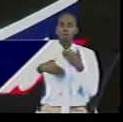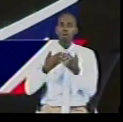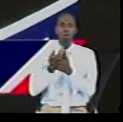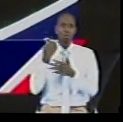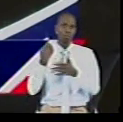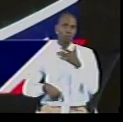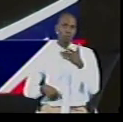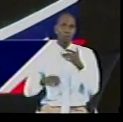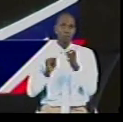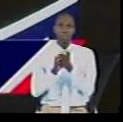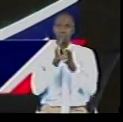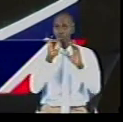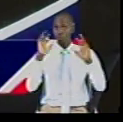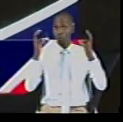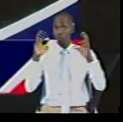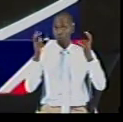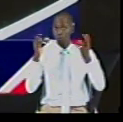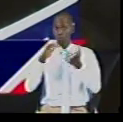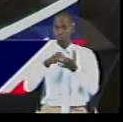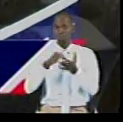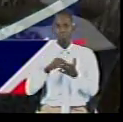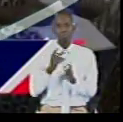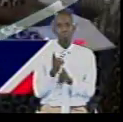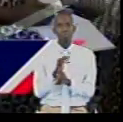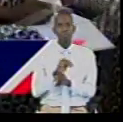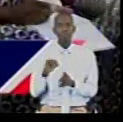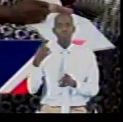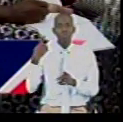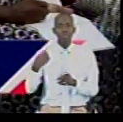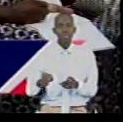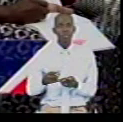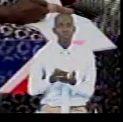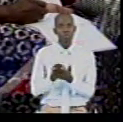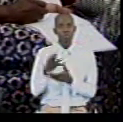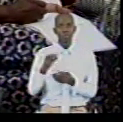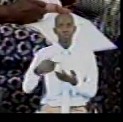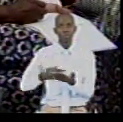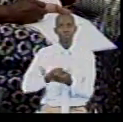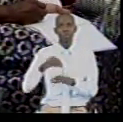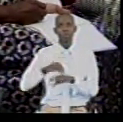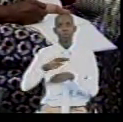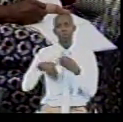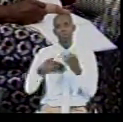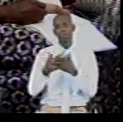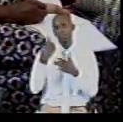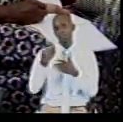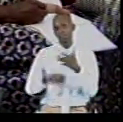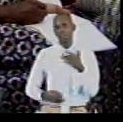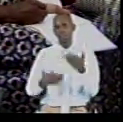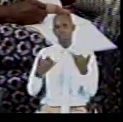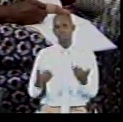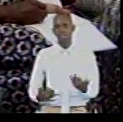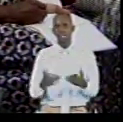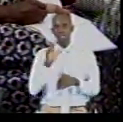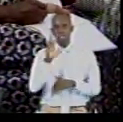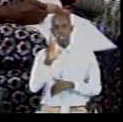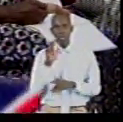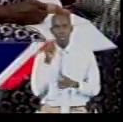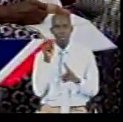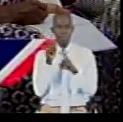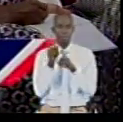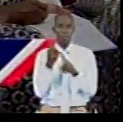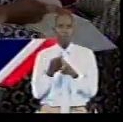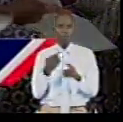Preserving the truth of the gospel at all costs. There are three things we're looking at today in the message. Number